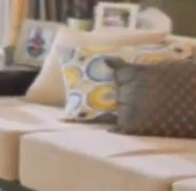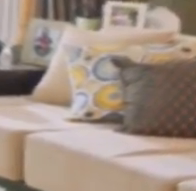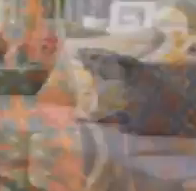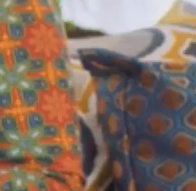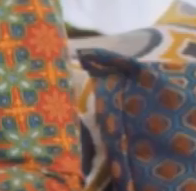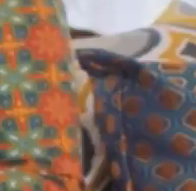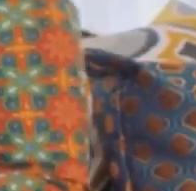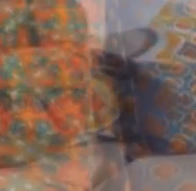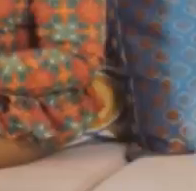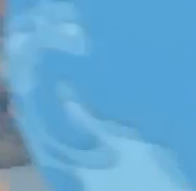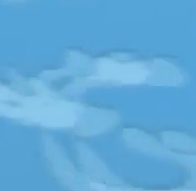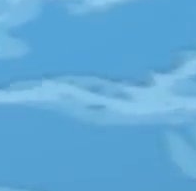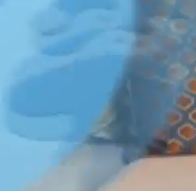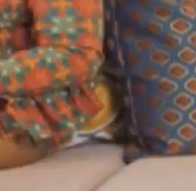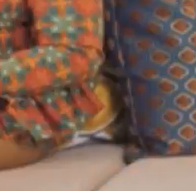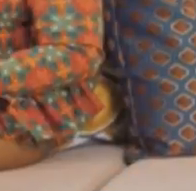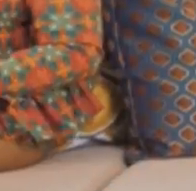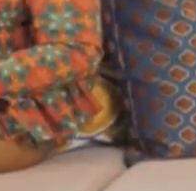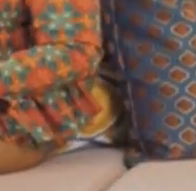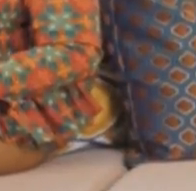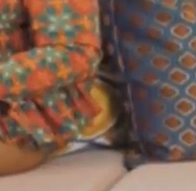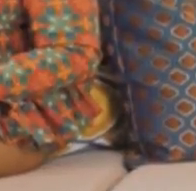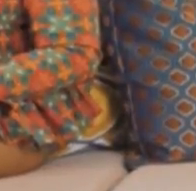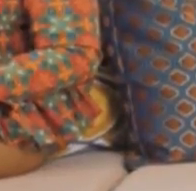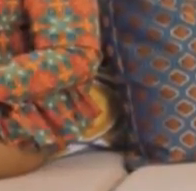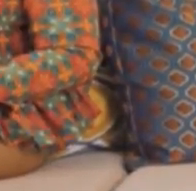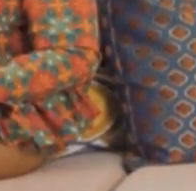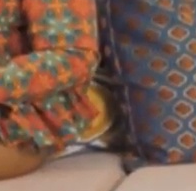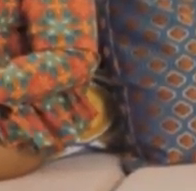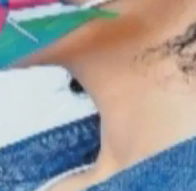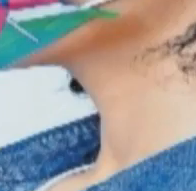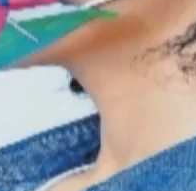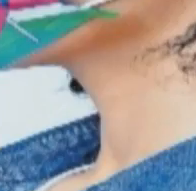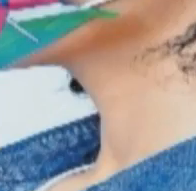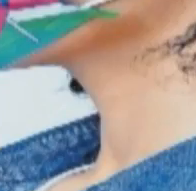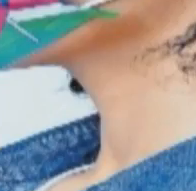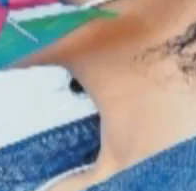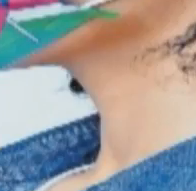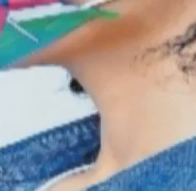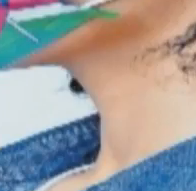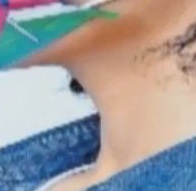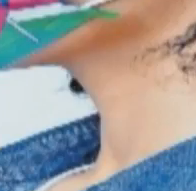a high-quality diaper. You should also try Smallfix.